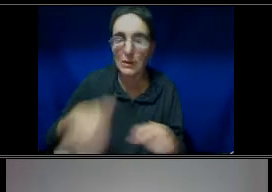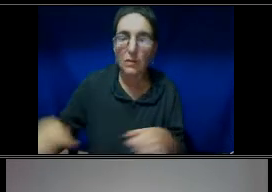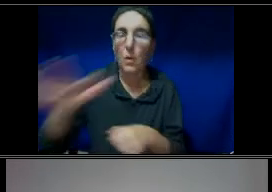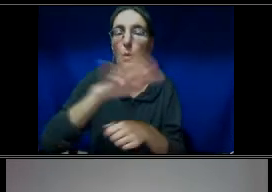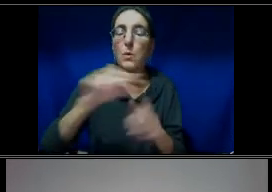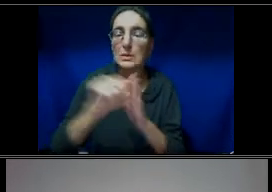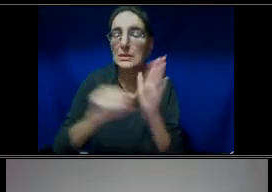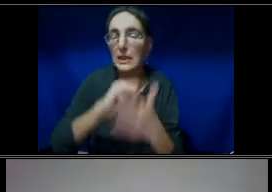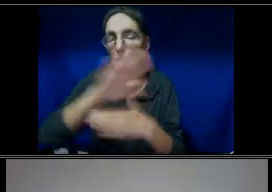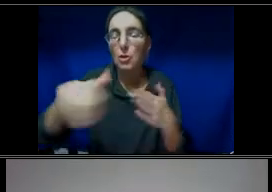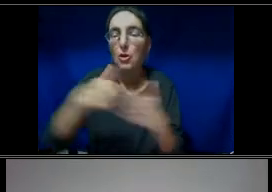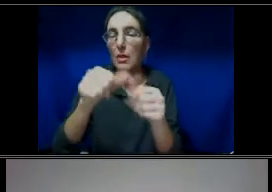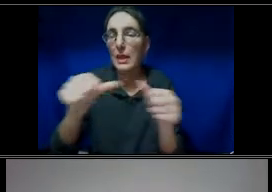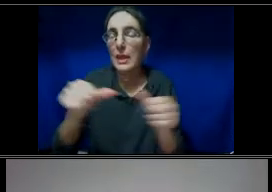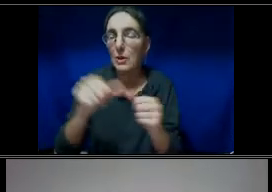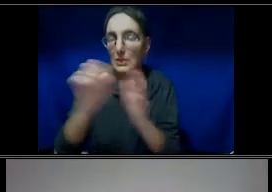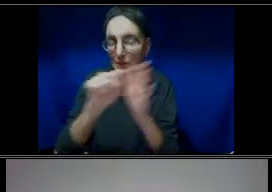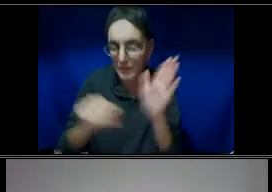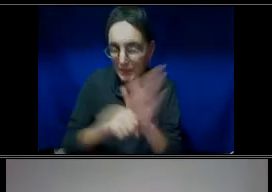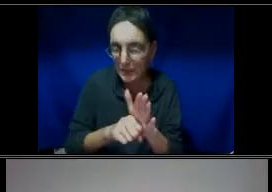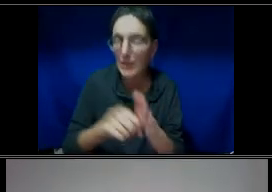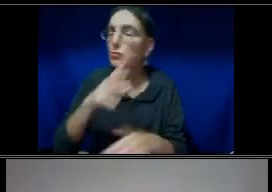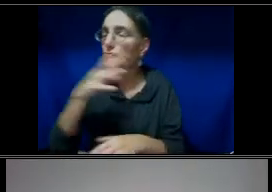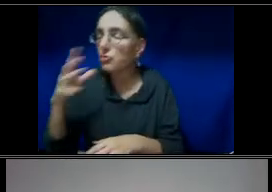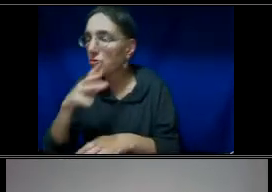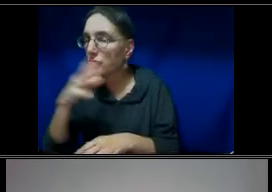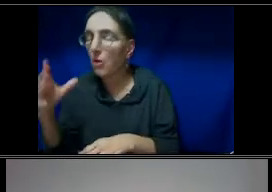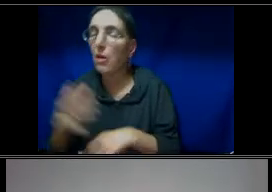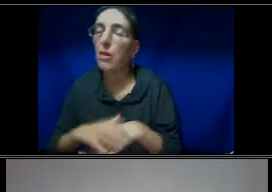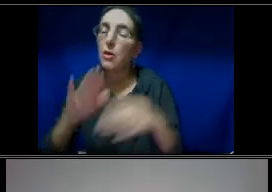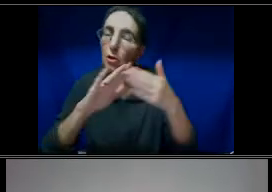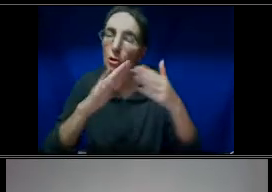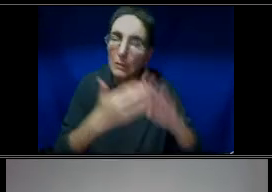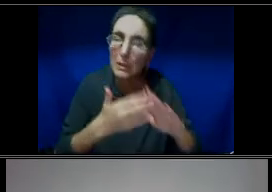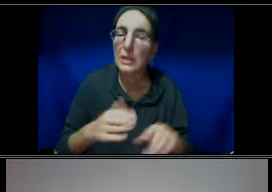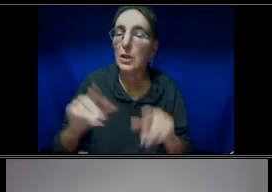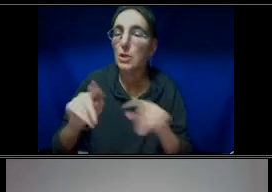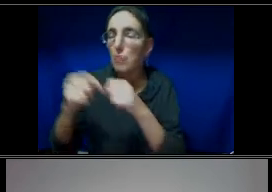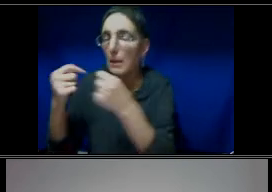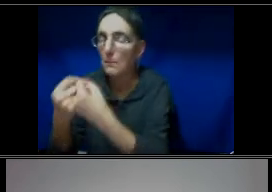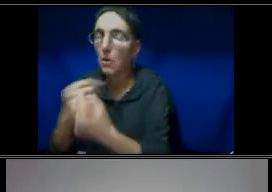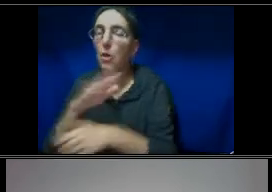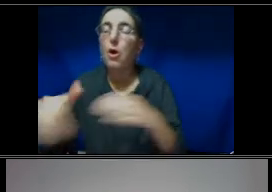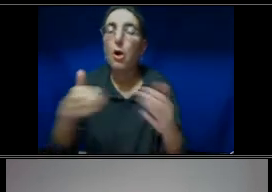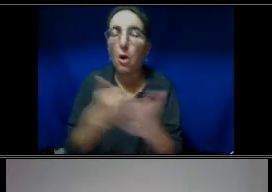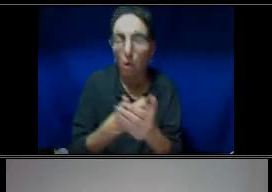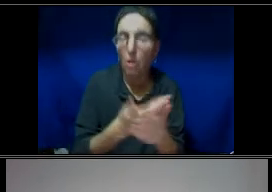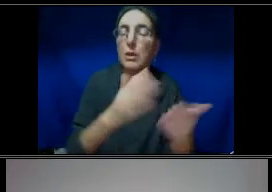of the state, rural, urban, tribal, all communities. We want to make sure that we have a balanced approach.